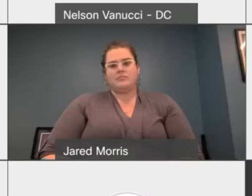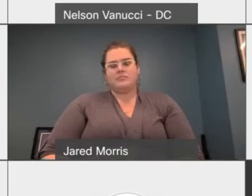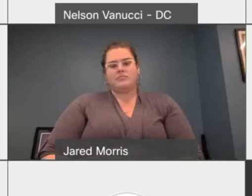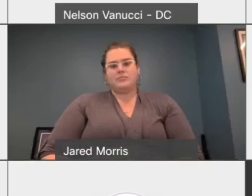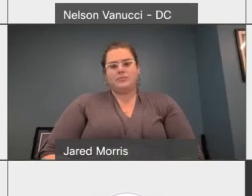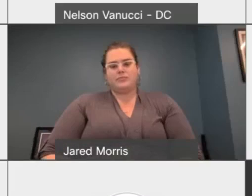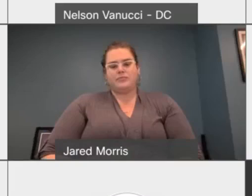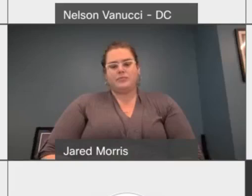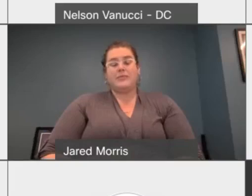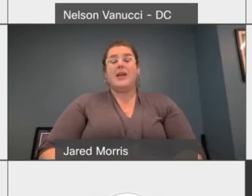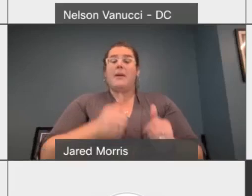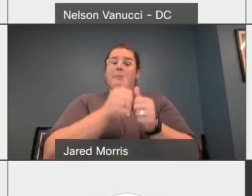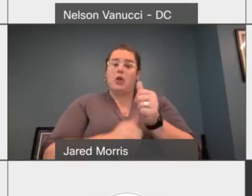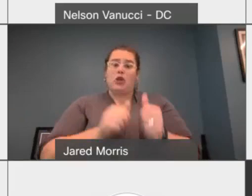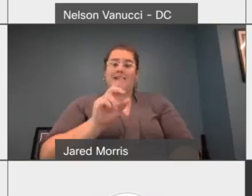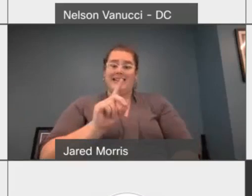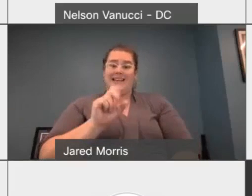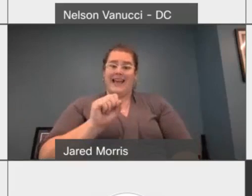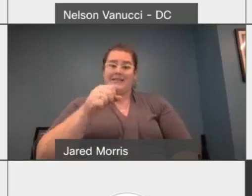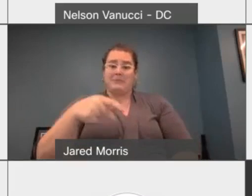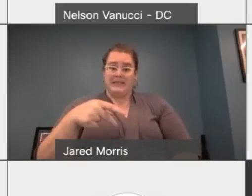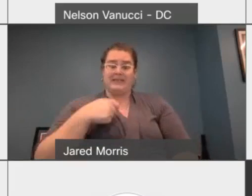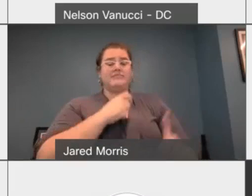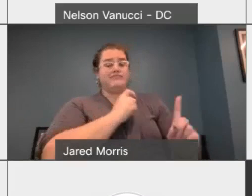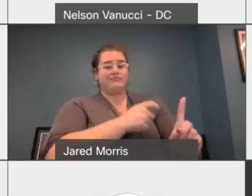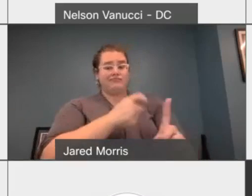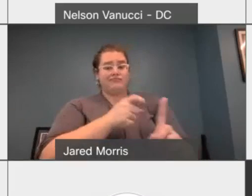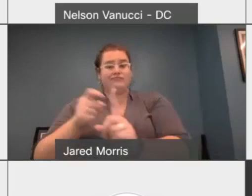per DSP allocation will be at this time.